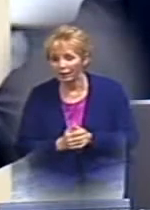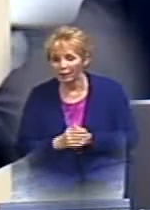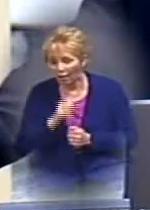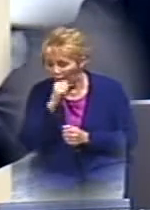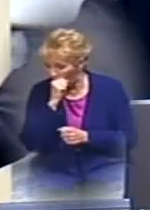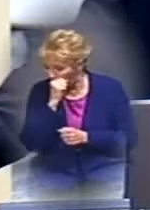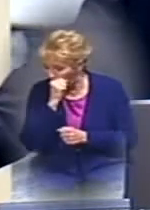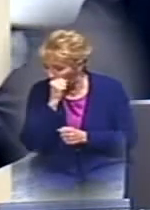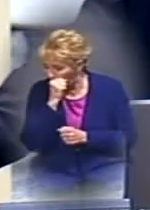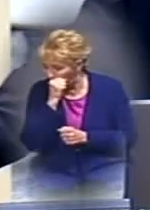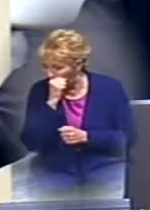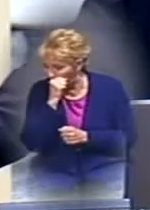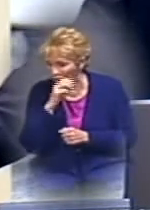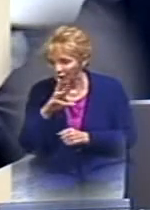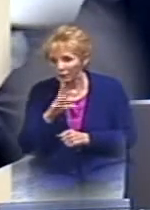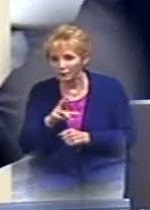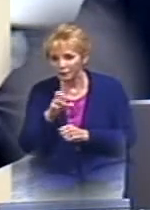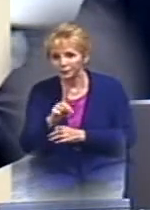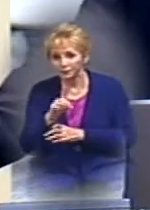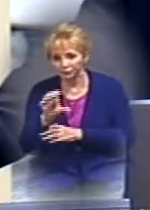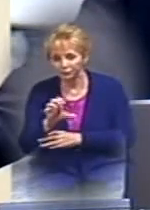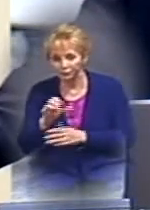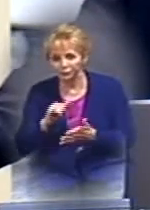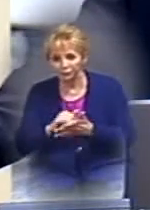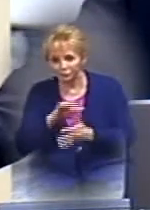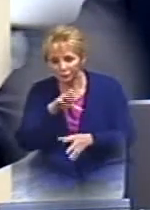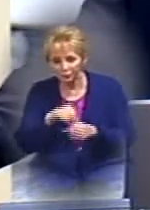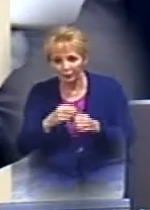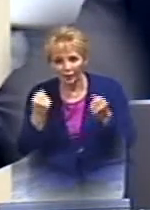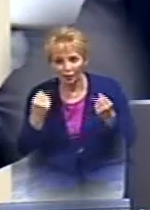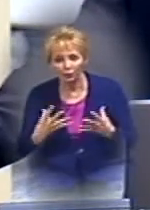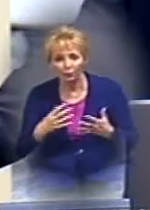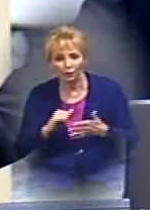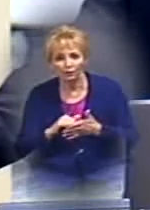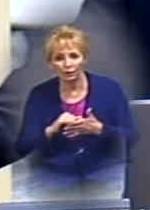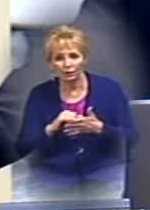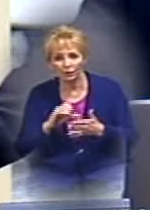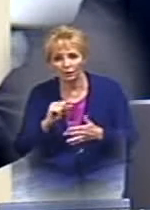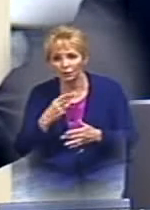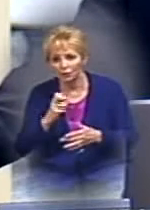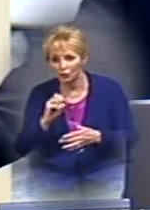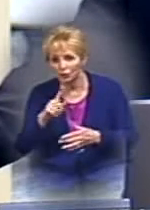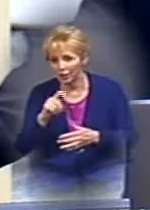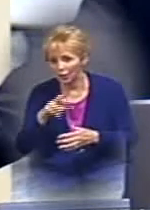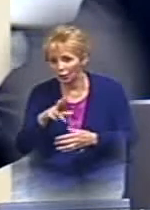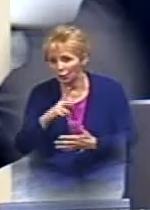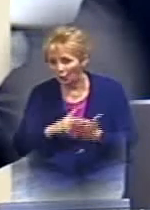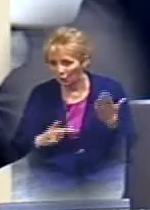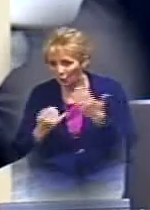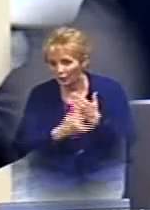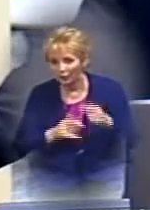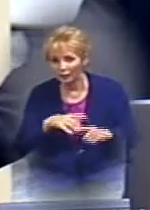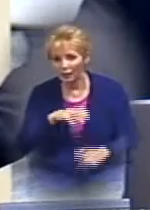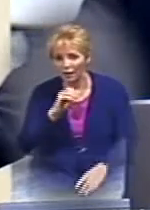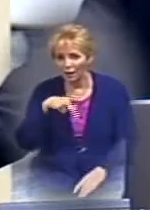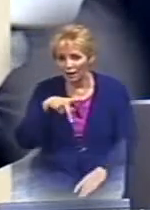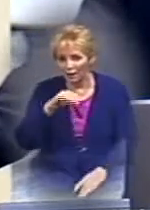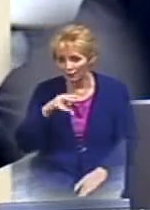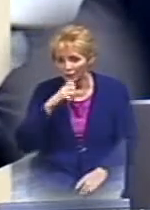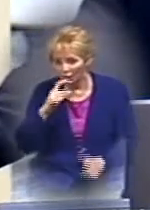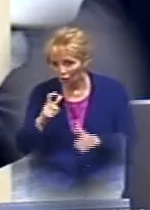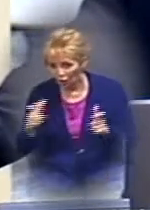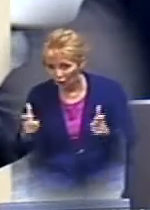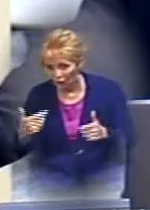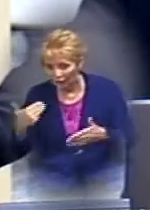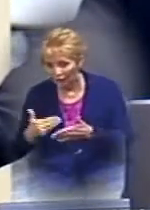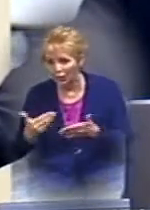Through the RDC, we have participated in numerous shelter projects. The Options Incorporated is one of the largest ones